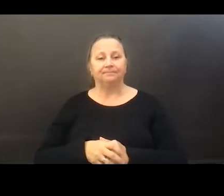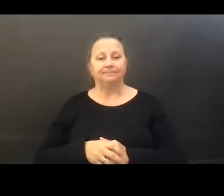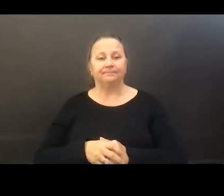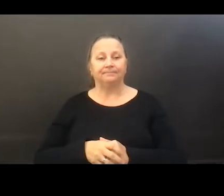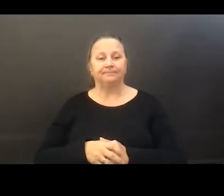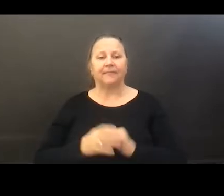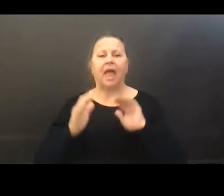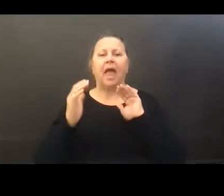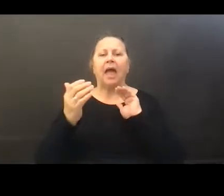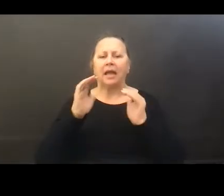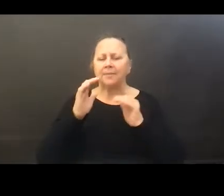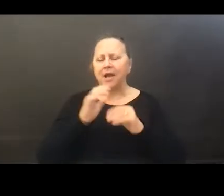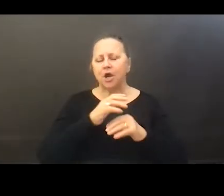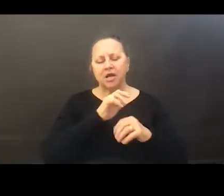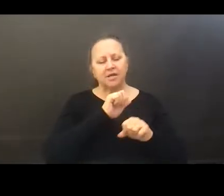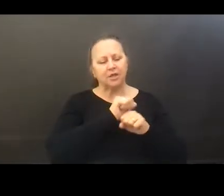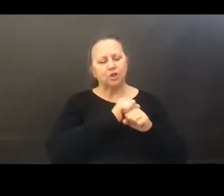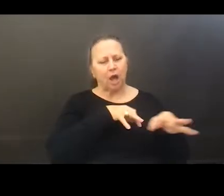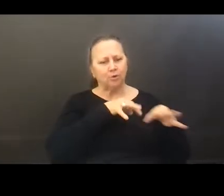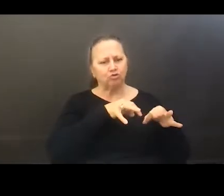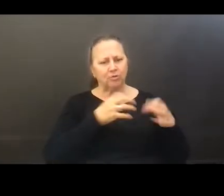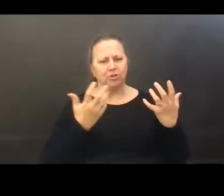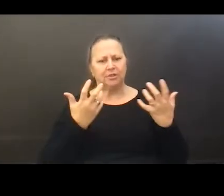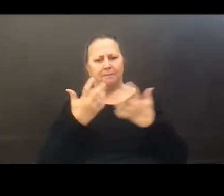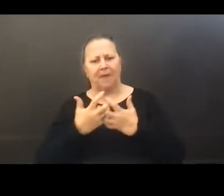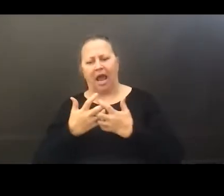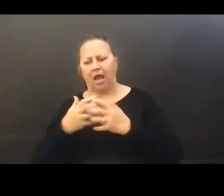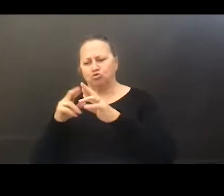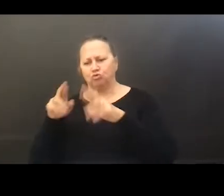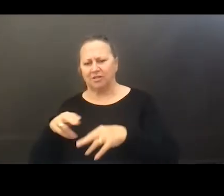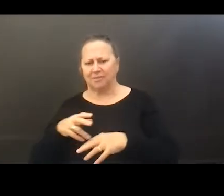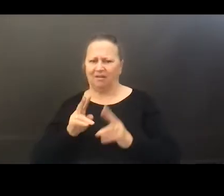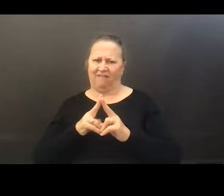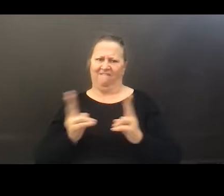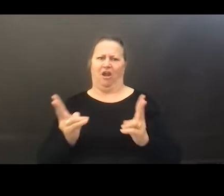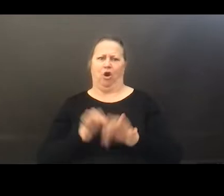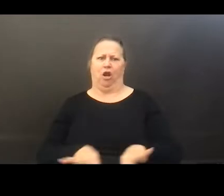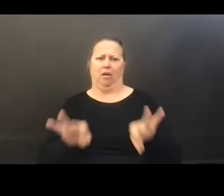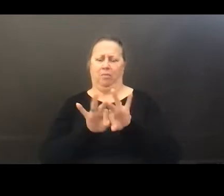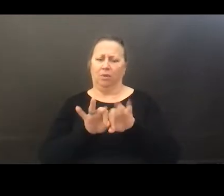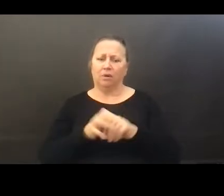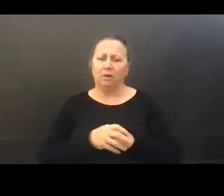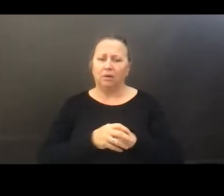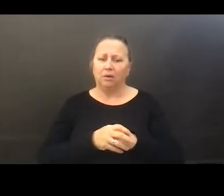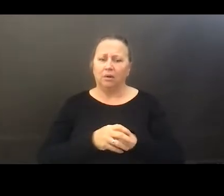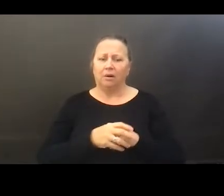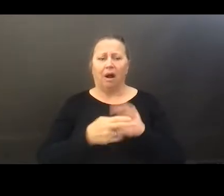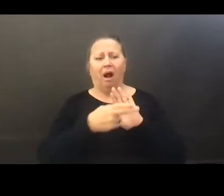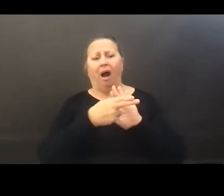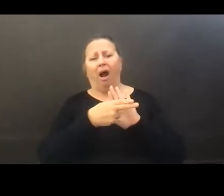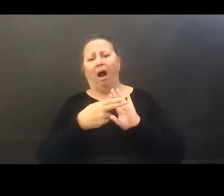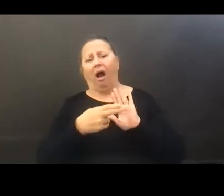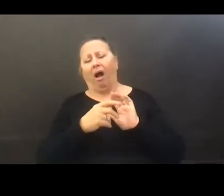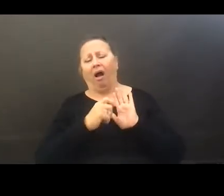So comparing that job description with your resume is vital. Highlight keywords and things the employer needs to